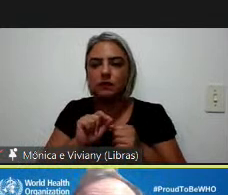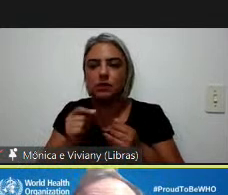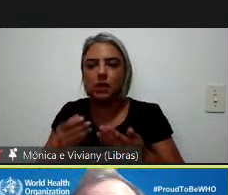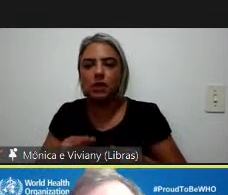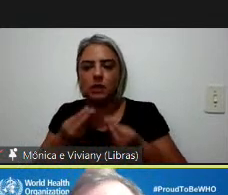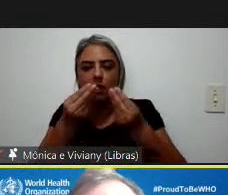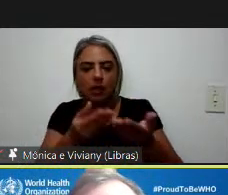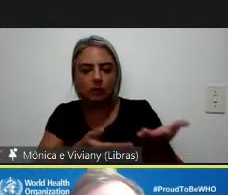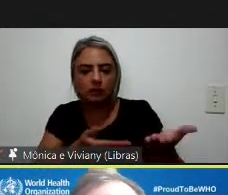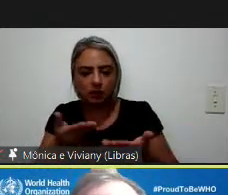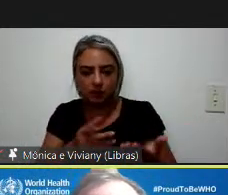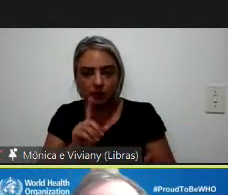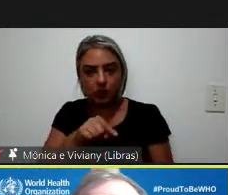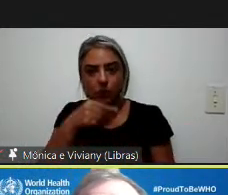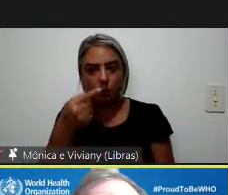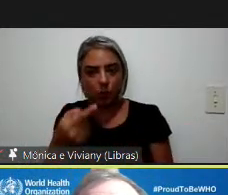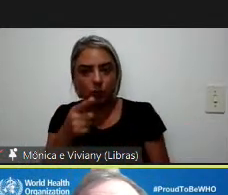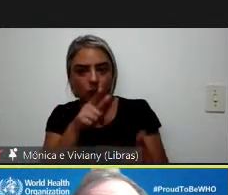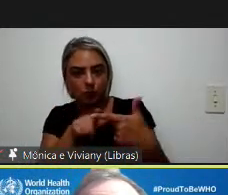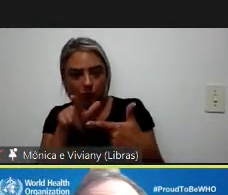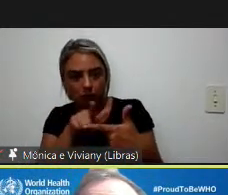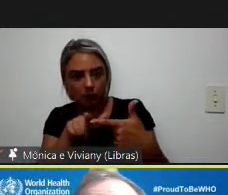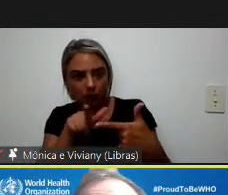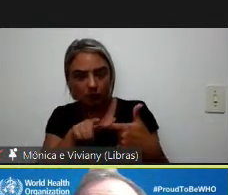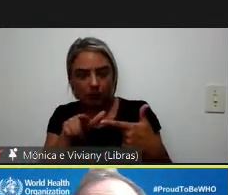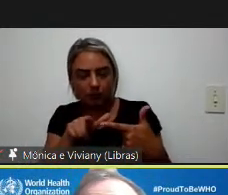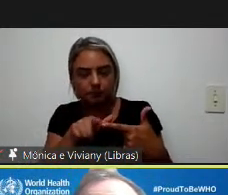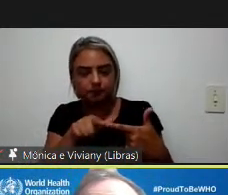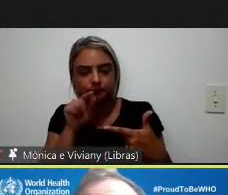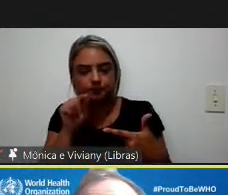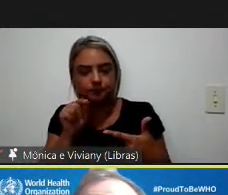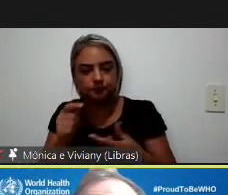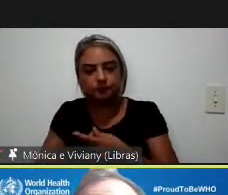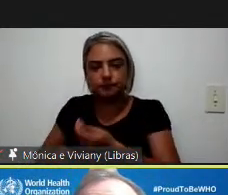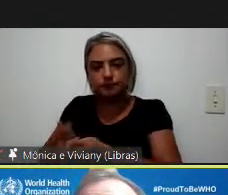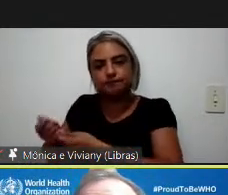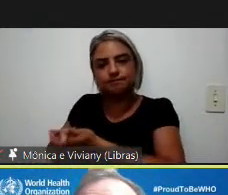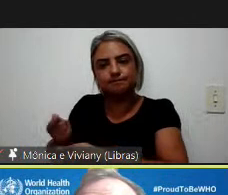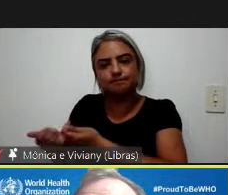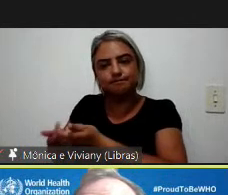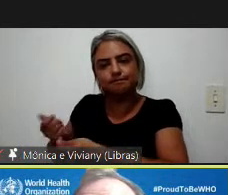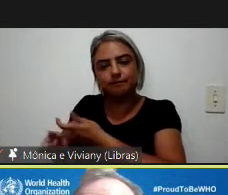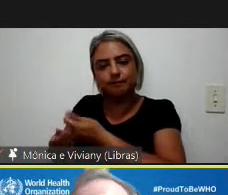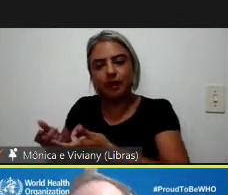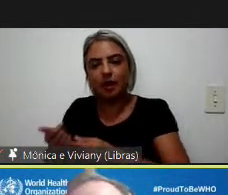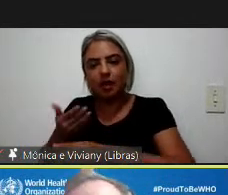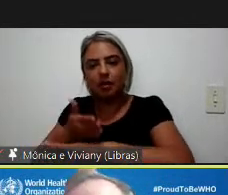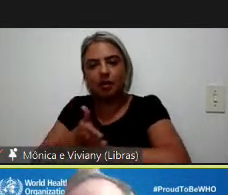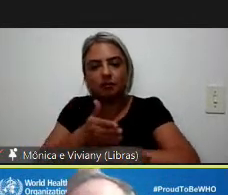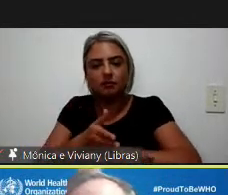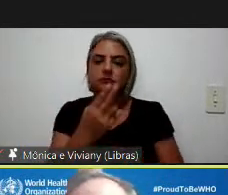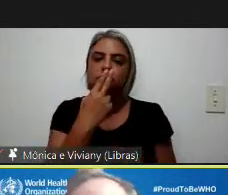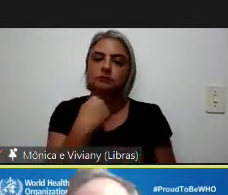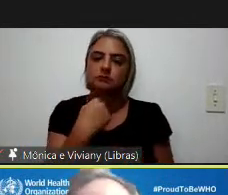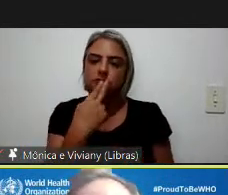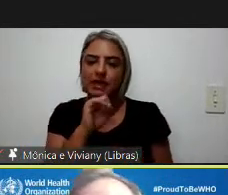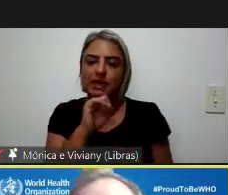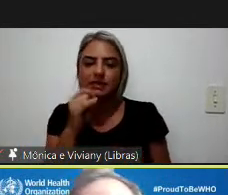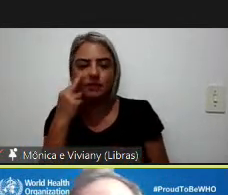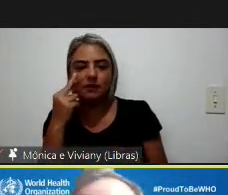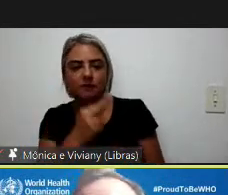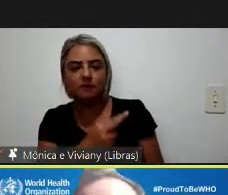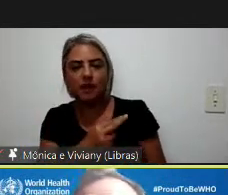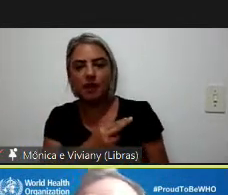is the issue of the spending. And the spending, if you look at, for example, the average government expenditure on direct